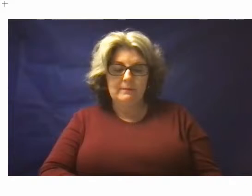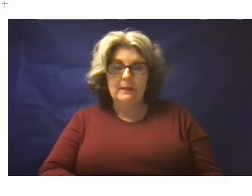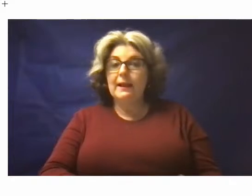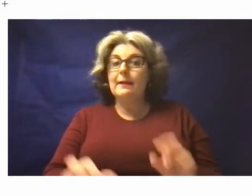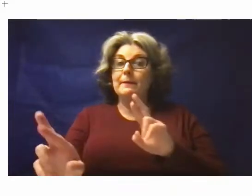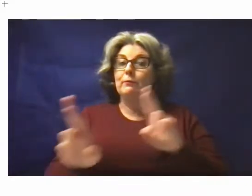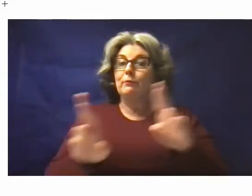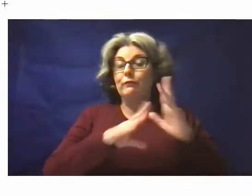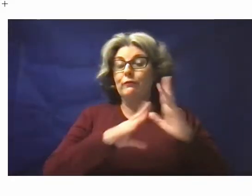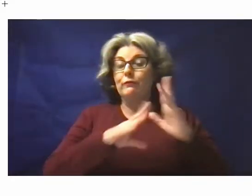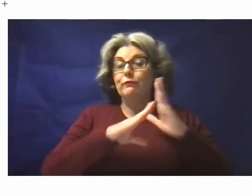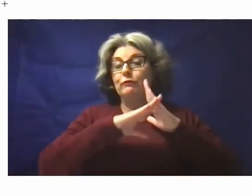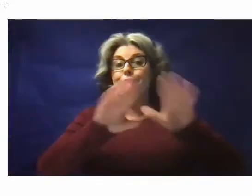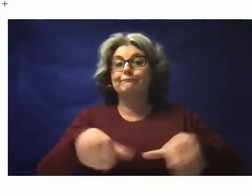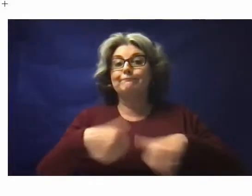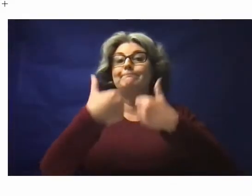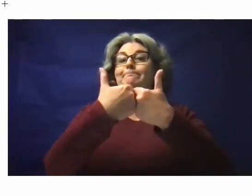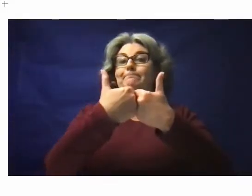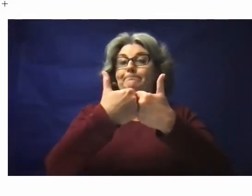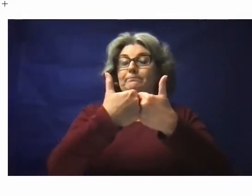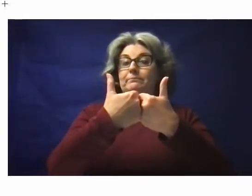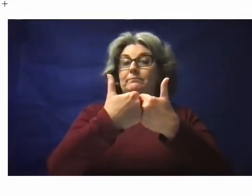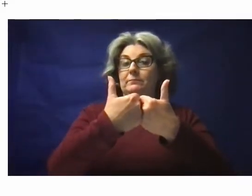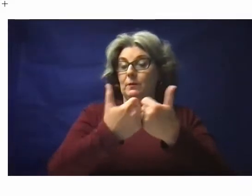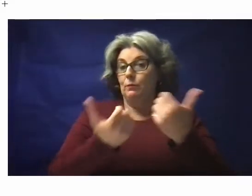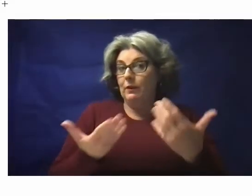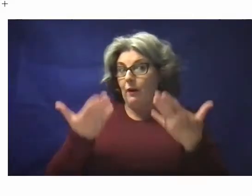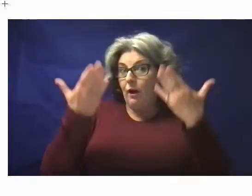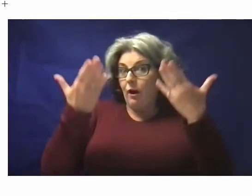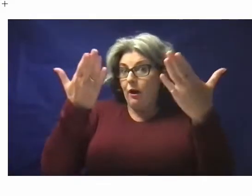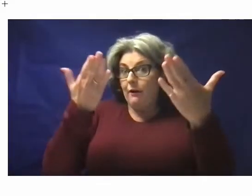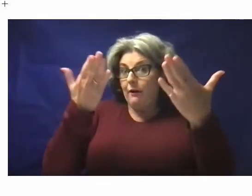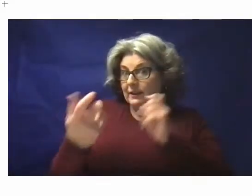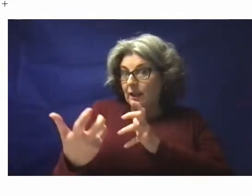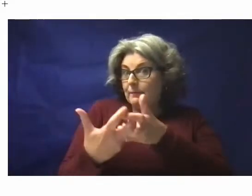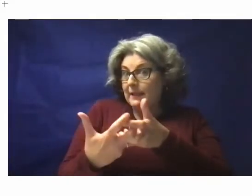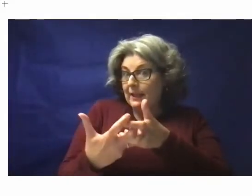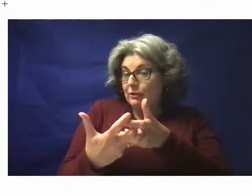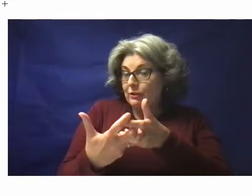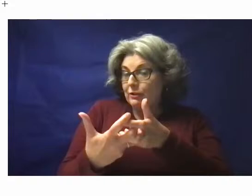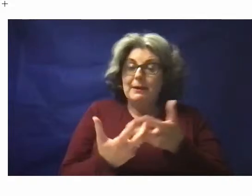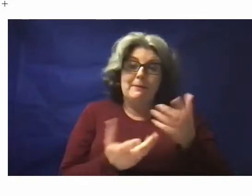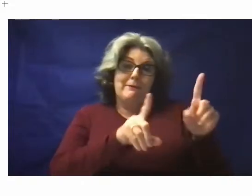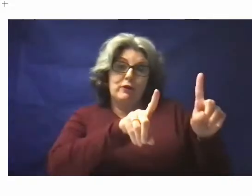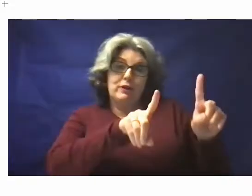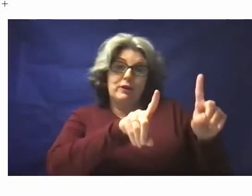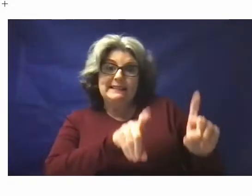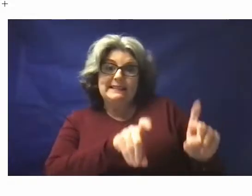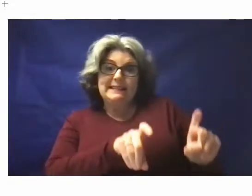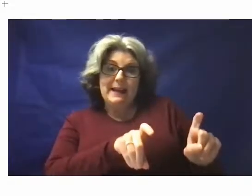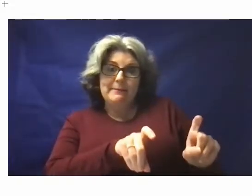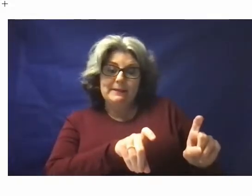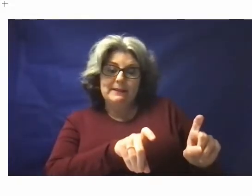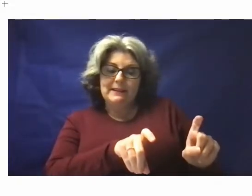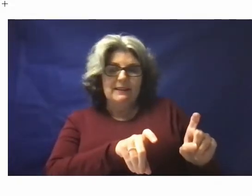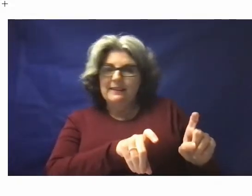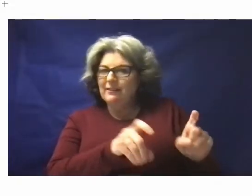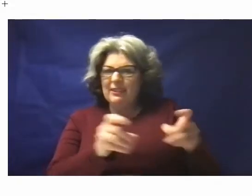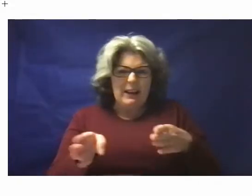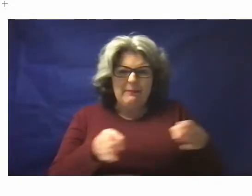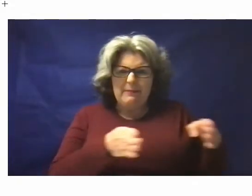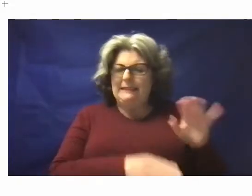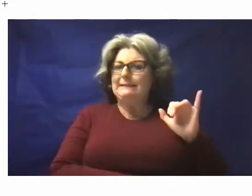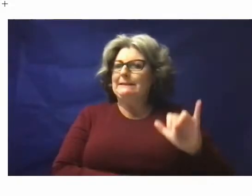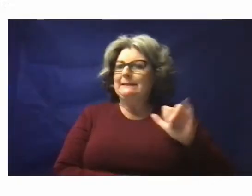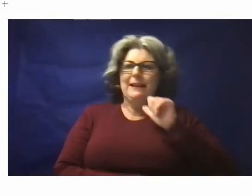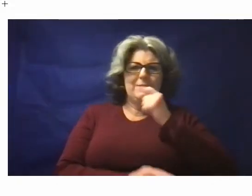roadblocks. So if we've offered an accommodation for, let's say, an exam and it didn't go according to plan, and you've realized that wasn't the right